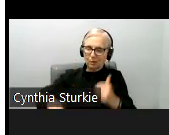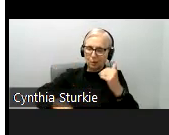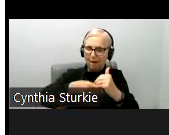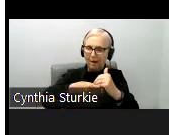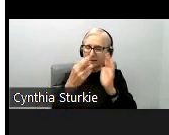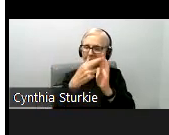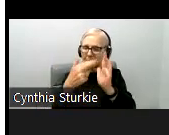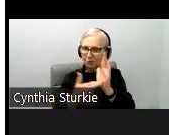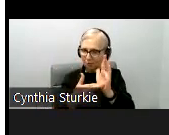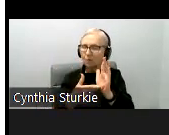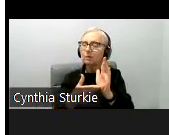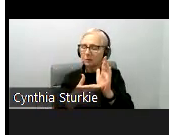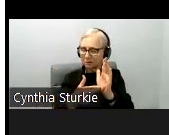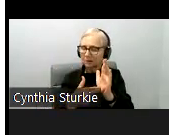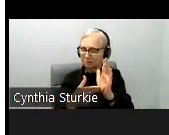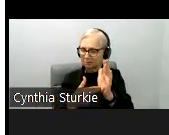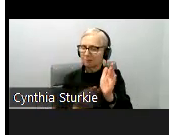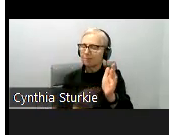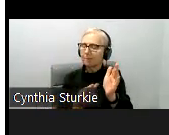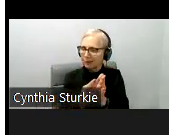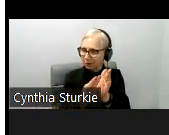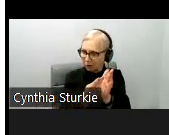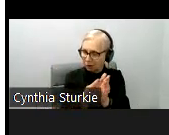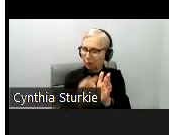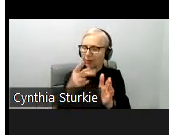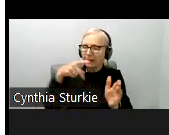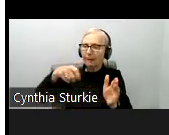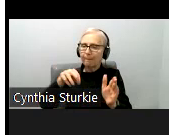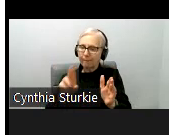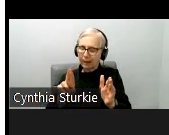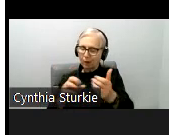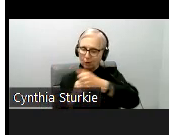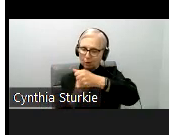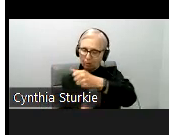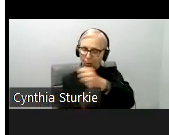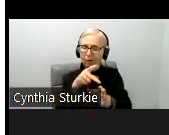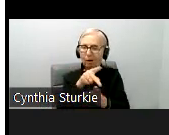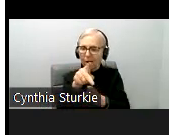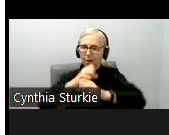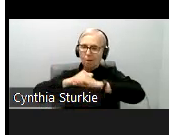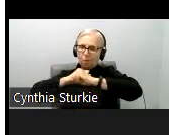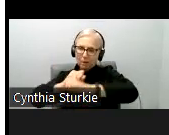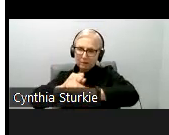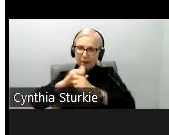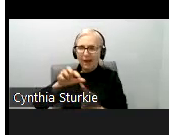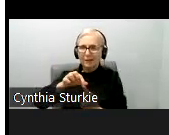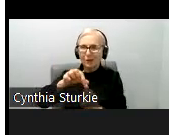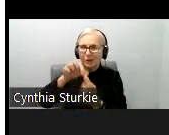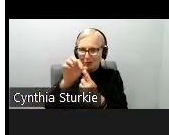really ensures that peer support professionals are protected as that very unique and